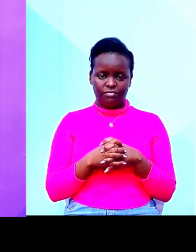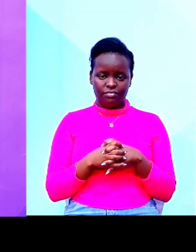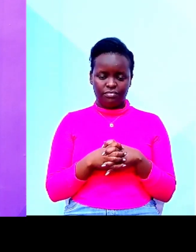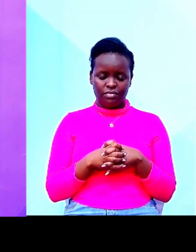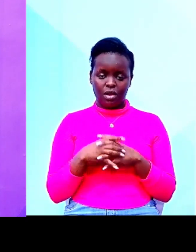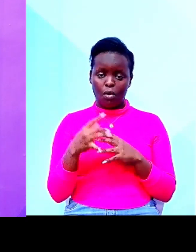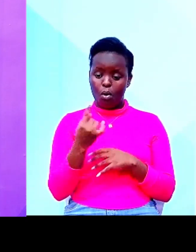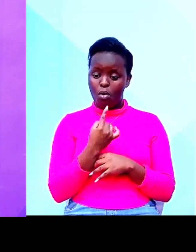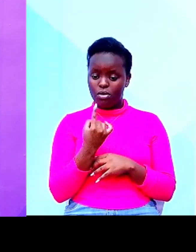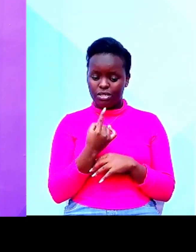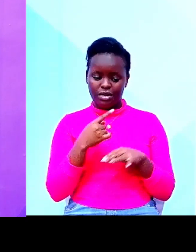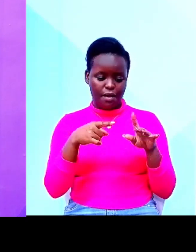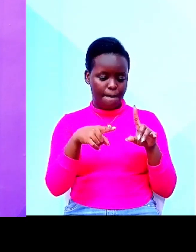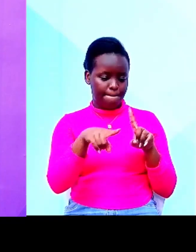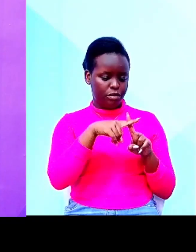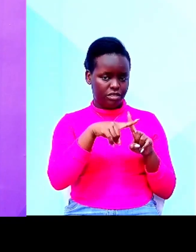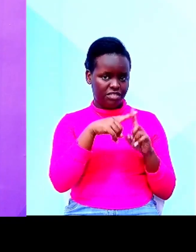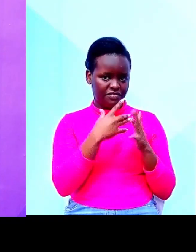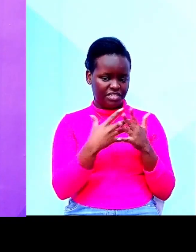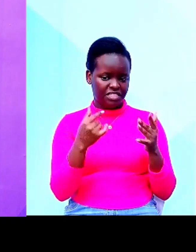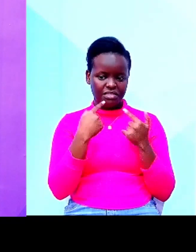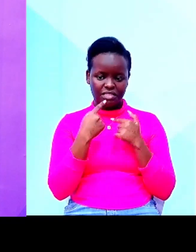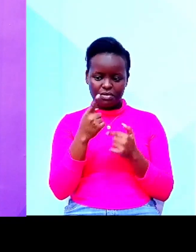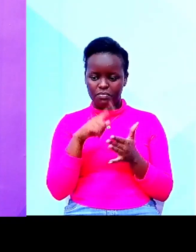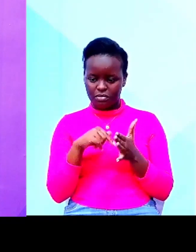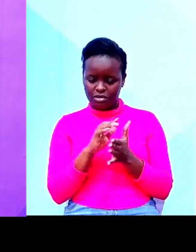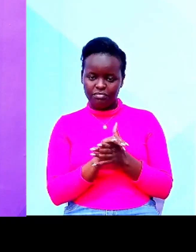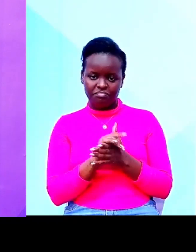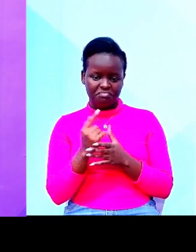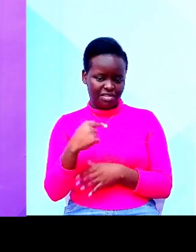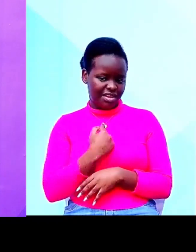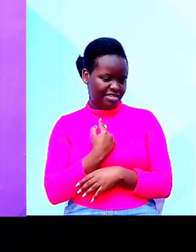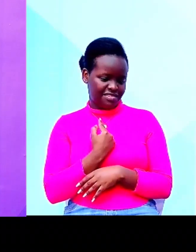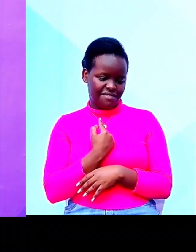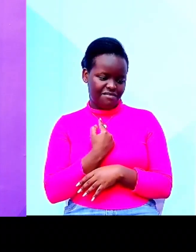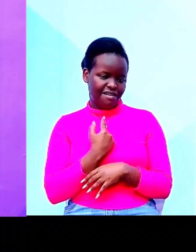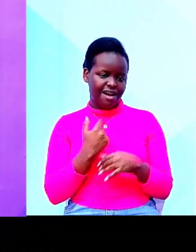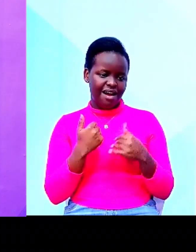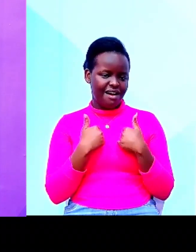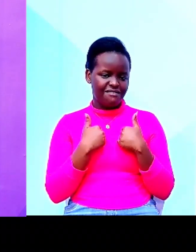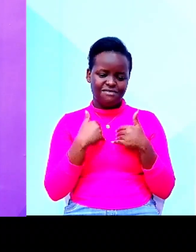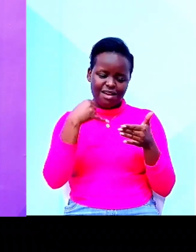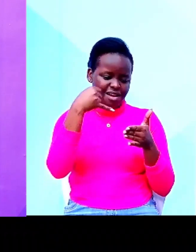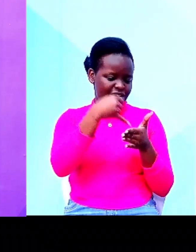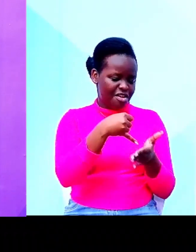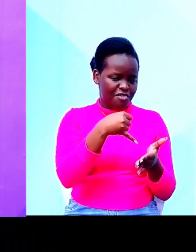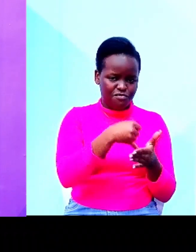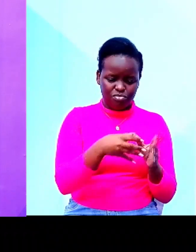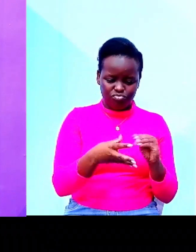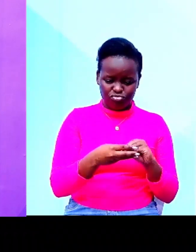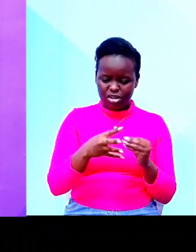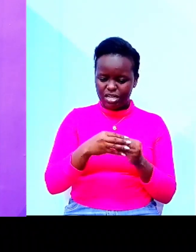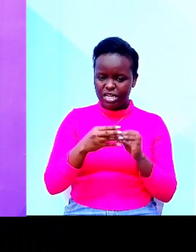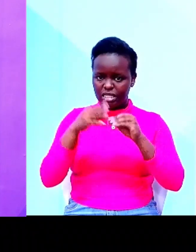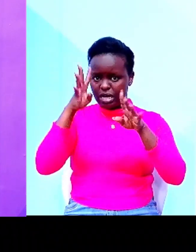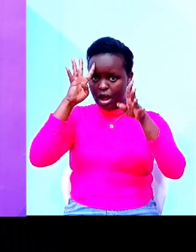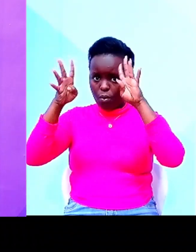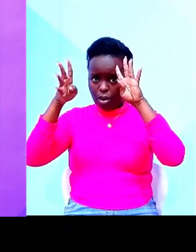only positive thing I can say is that I've been so much involved in creating awareness